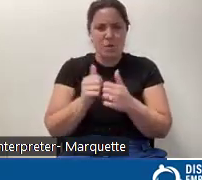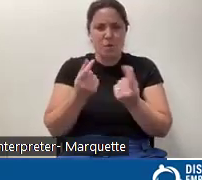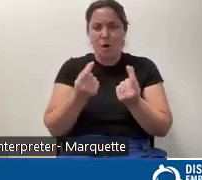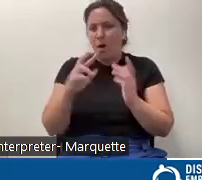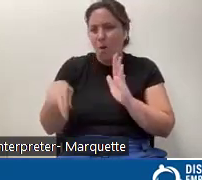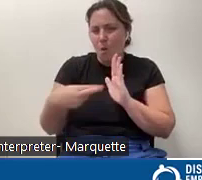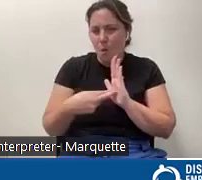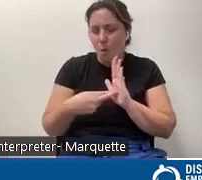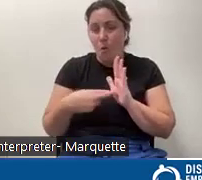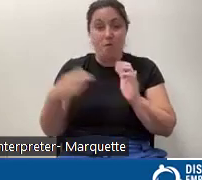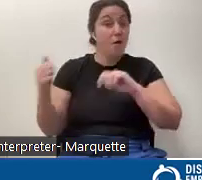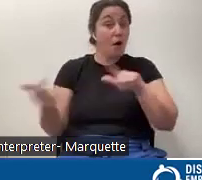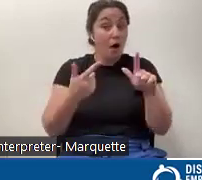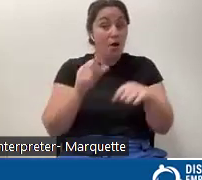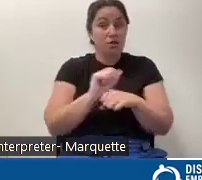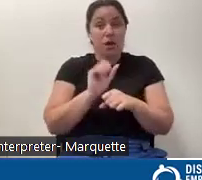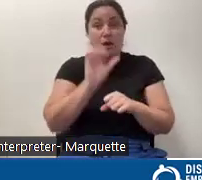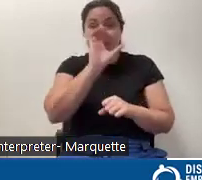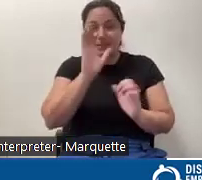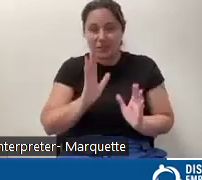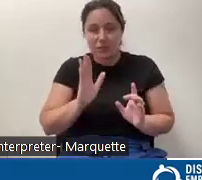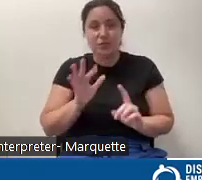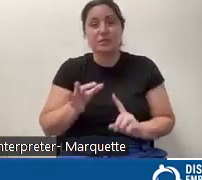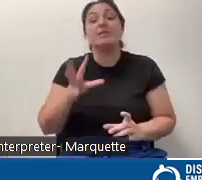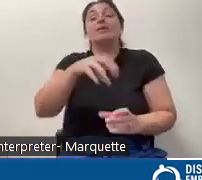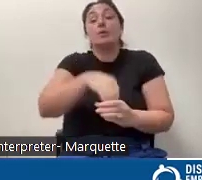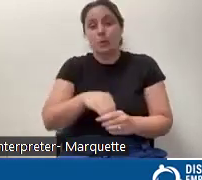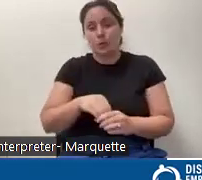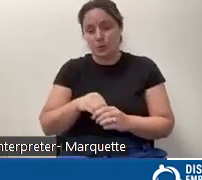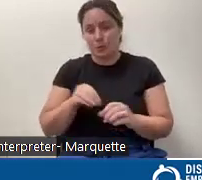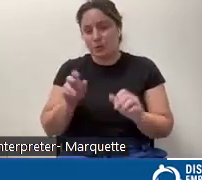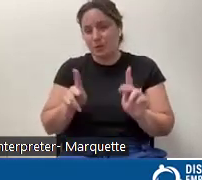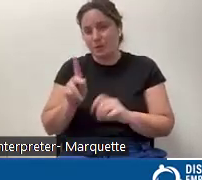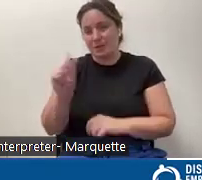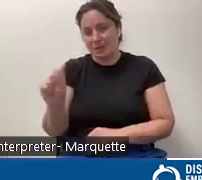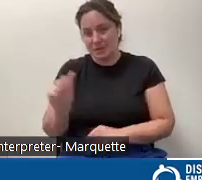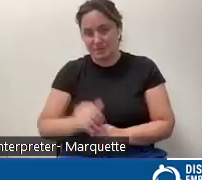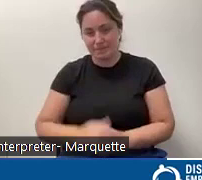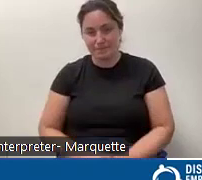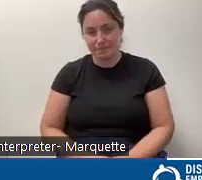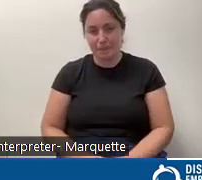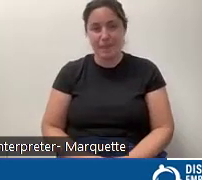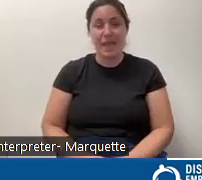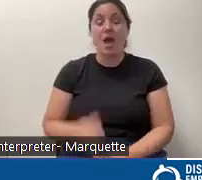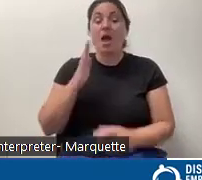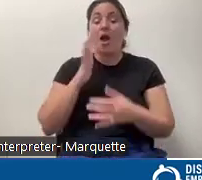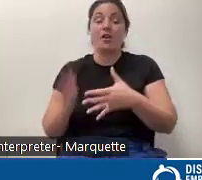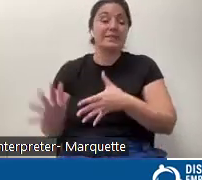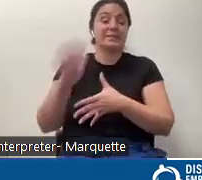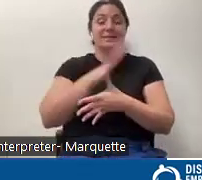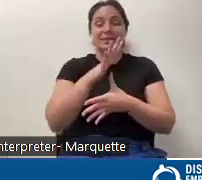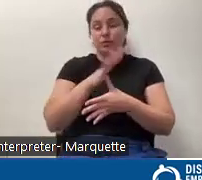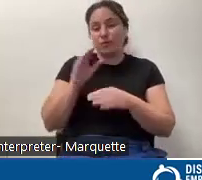including with people with disabilities. And today, I'm excited to have our DETAC Senior Advisor,